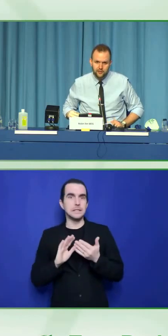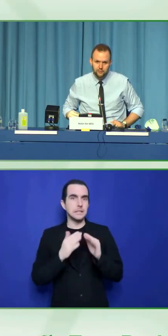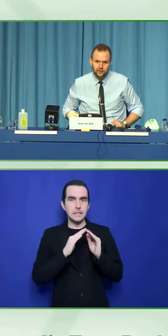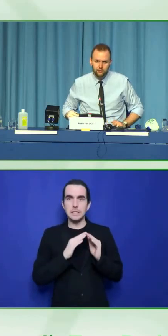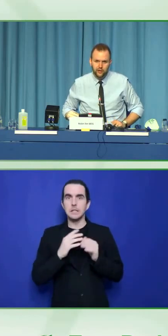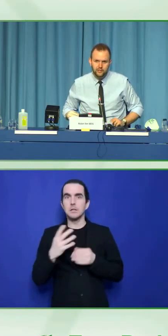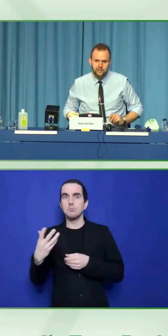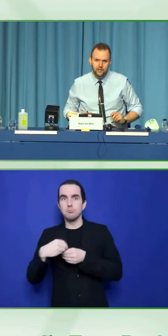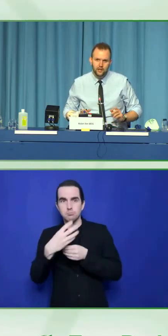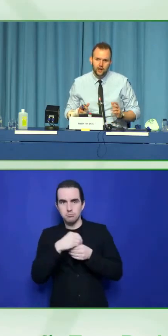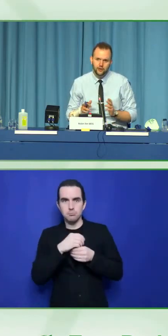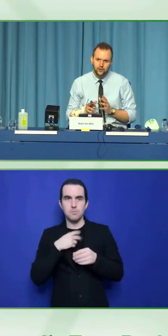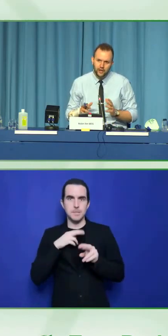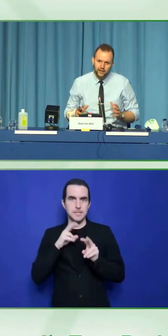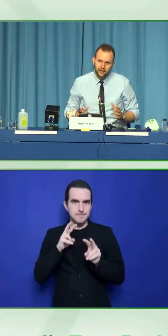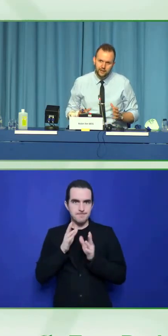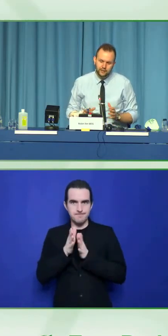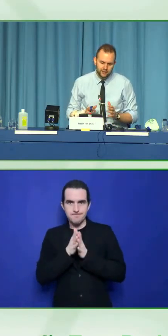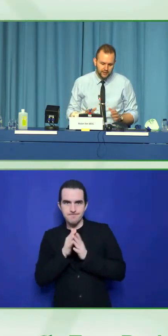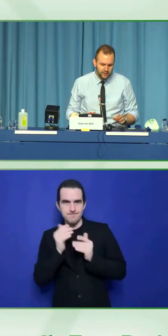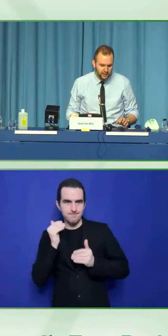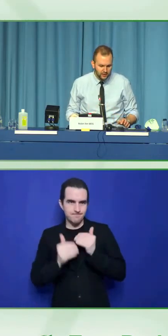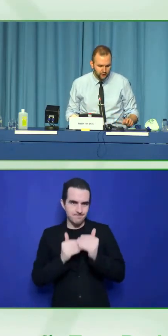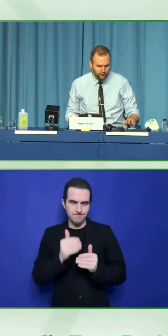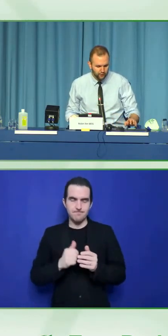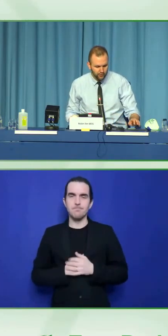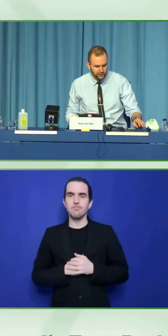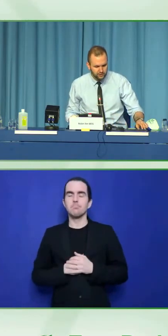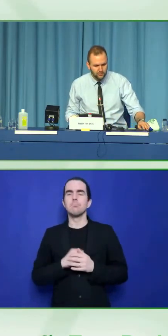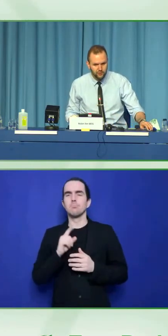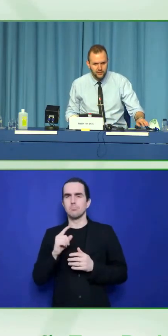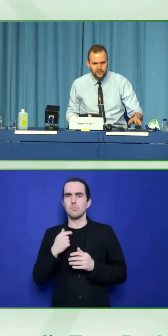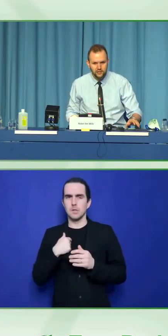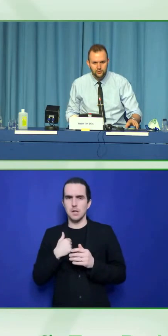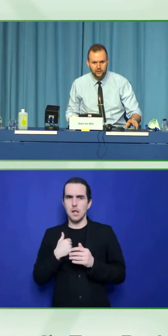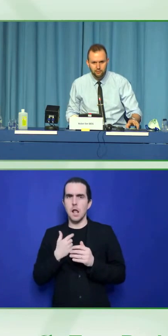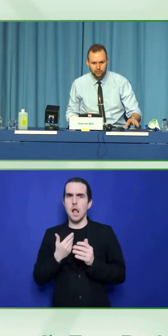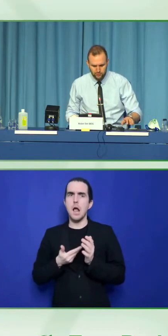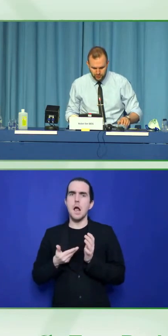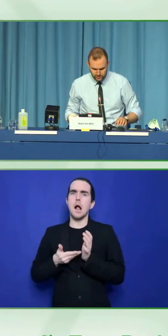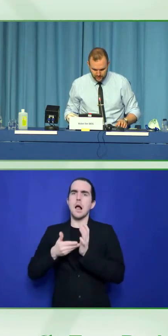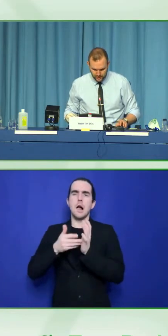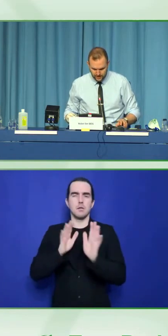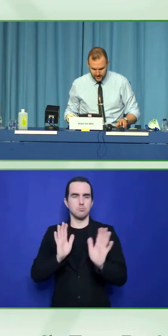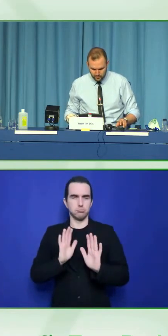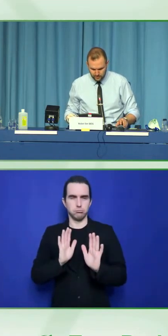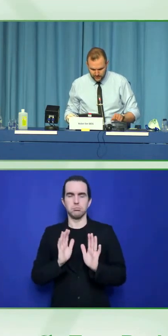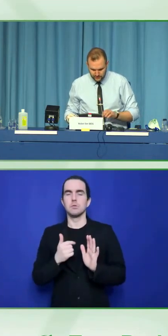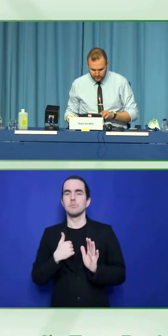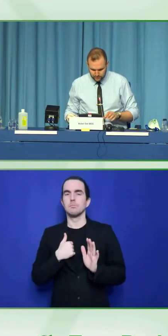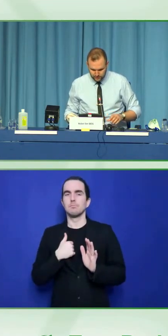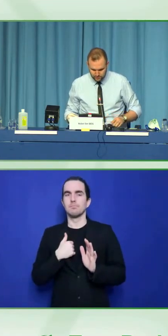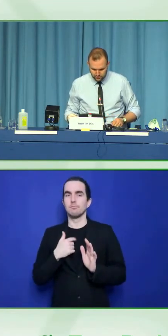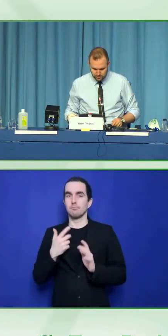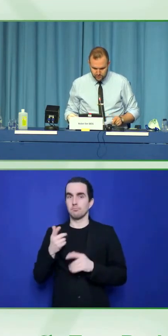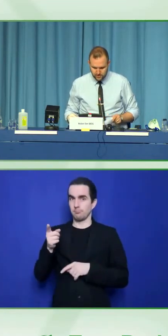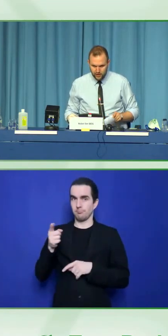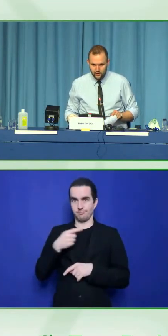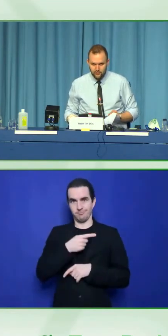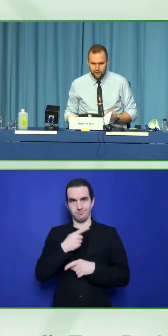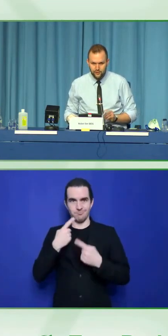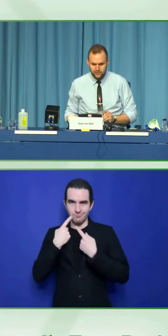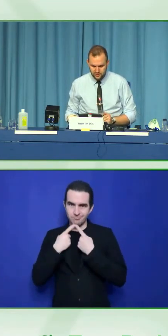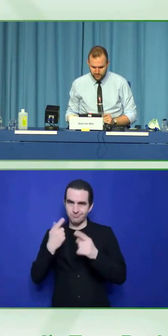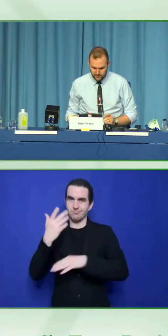Agency for Fundamental Rights, underlining the need for a human rights-centric approach, I would like to